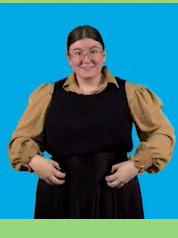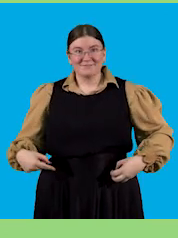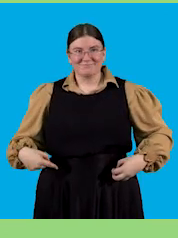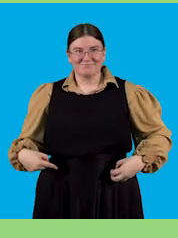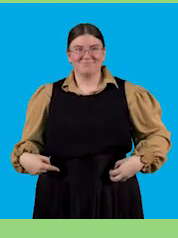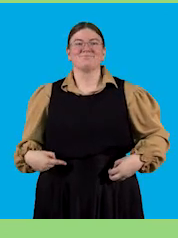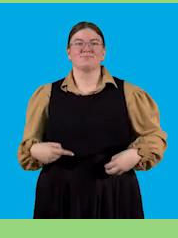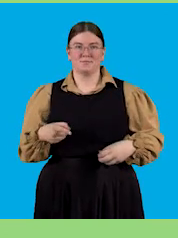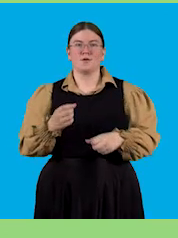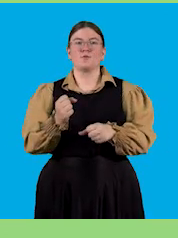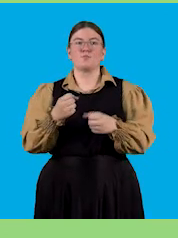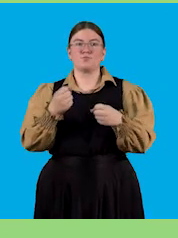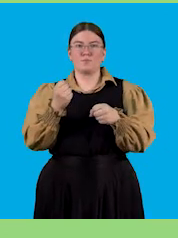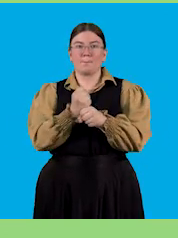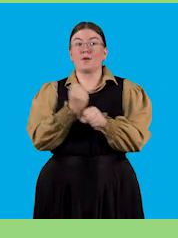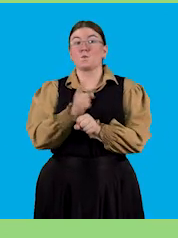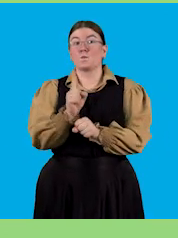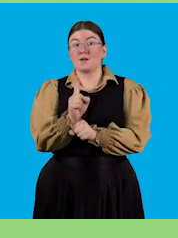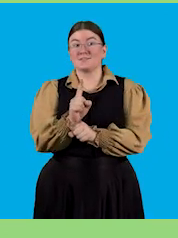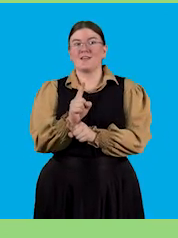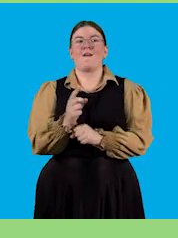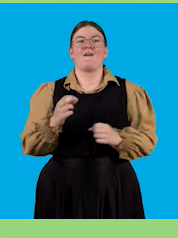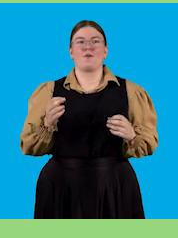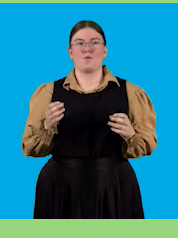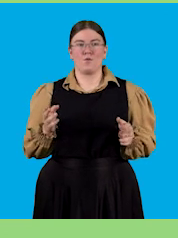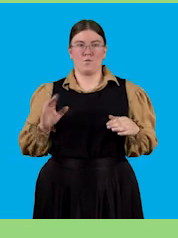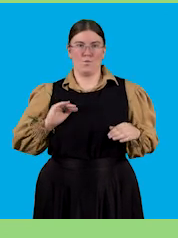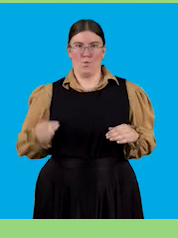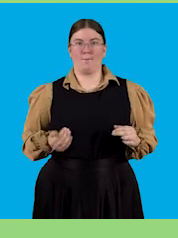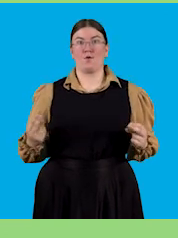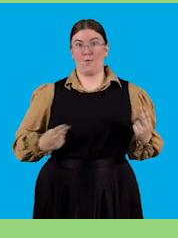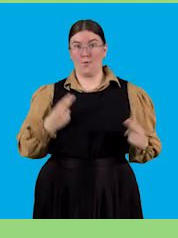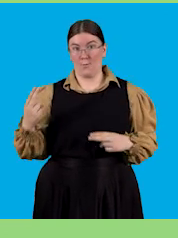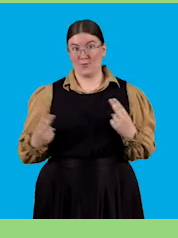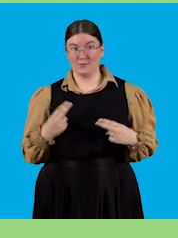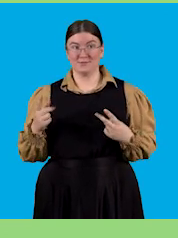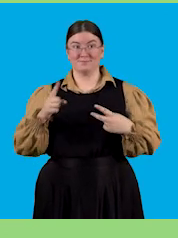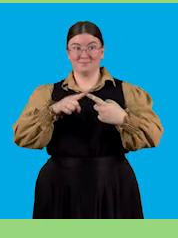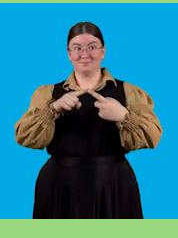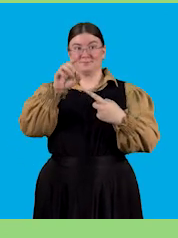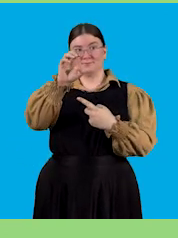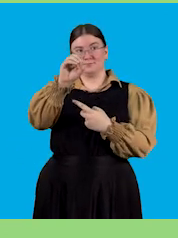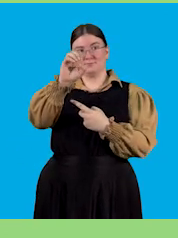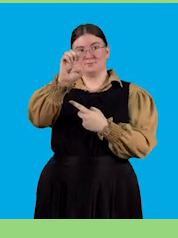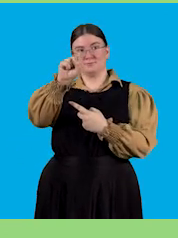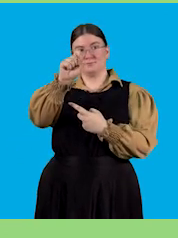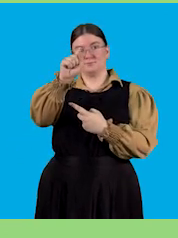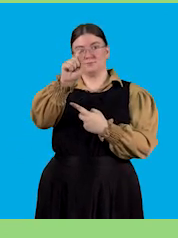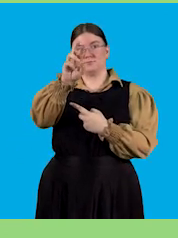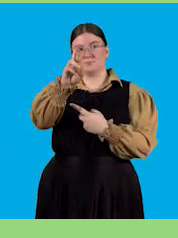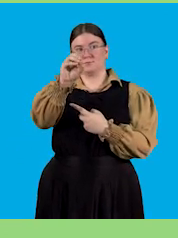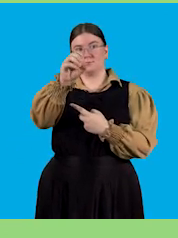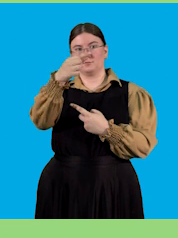hormones, namely estrogen and progesterone. And then we are also going to look at the scrotum. This is